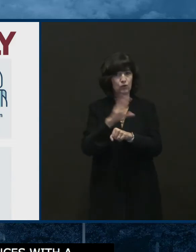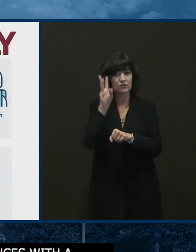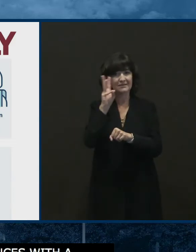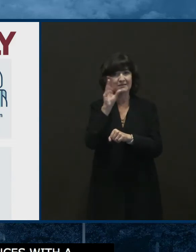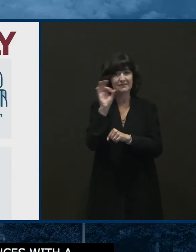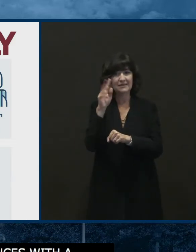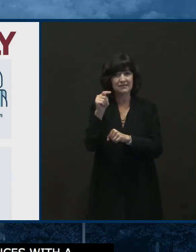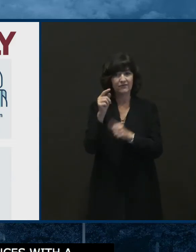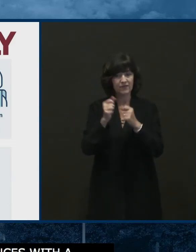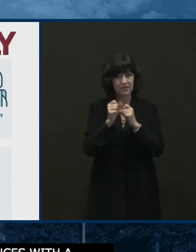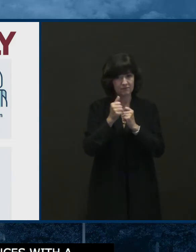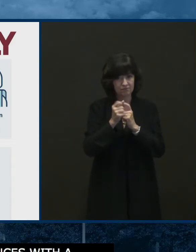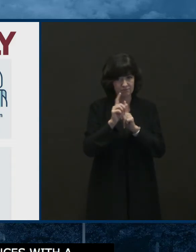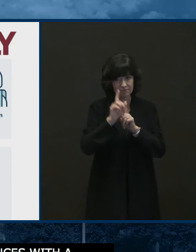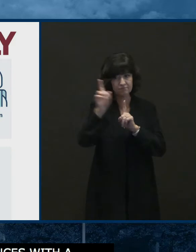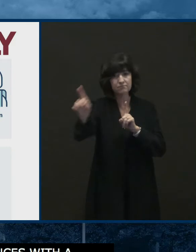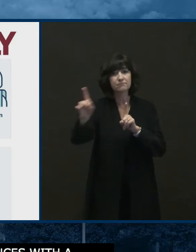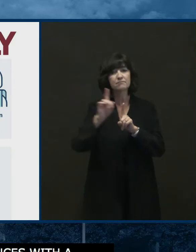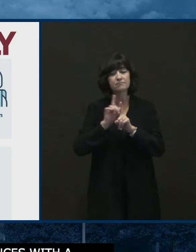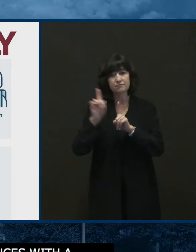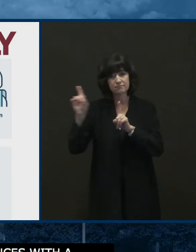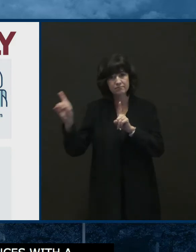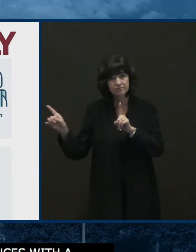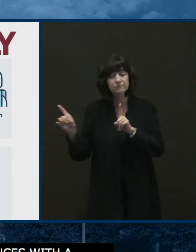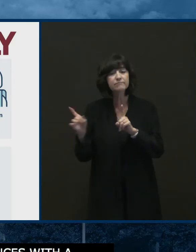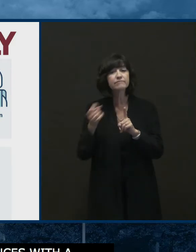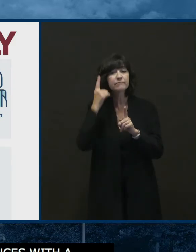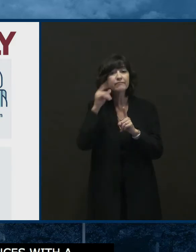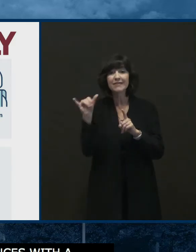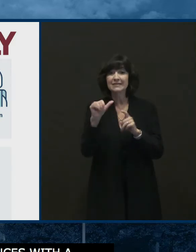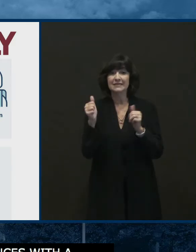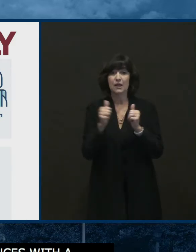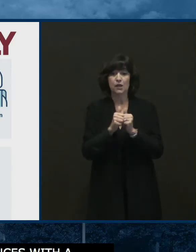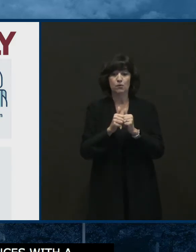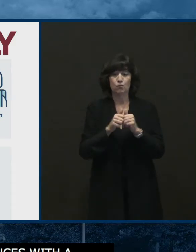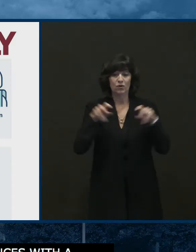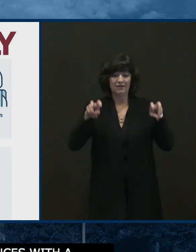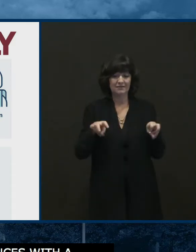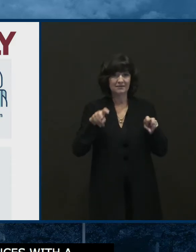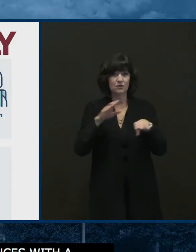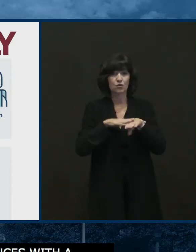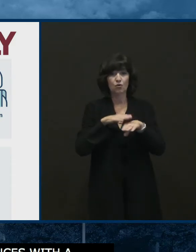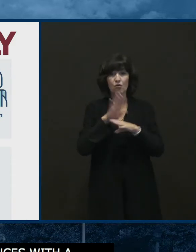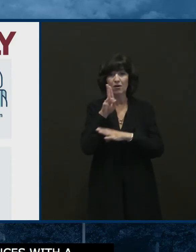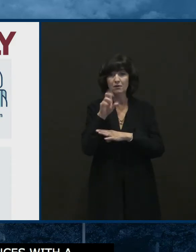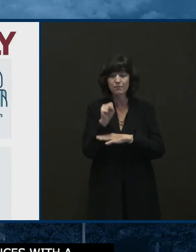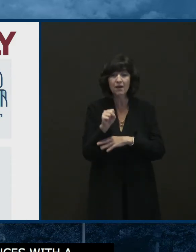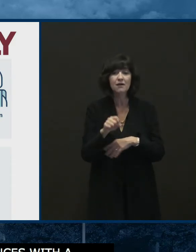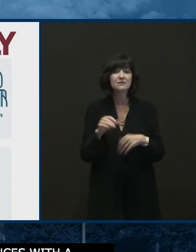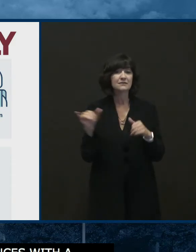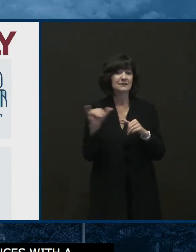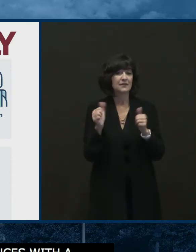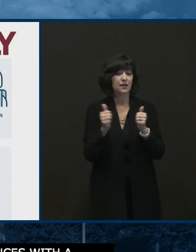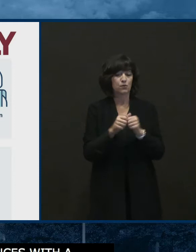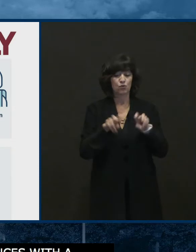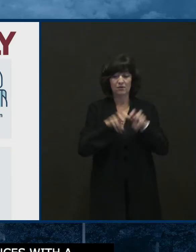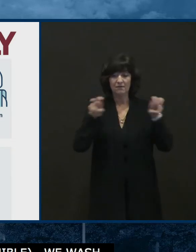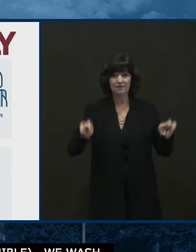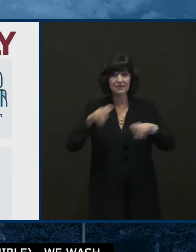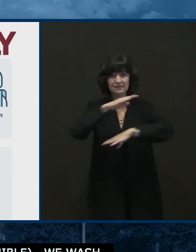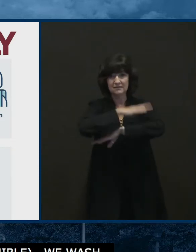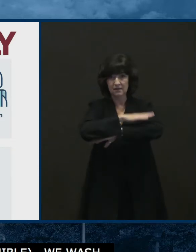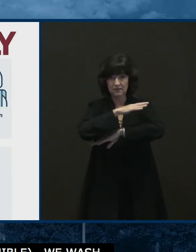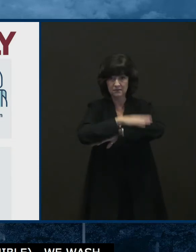schedule for desks and seating on buses and so forth. We wash and sanitize hands frequently. In fact,